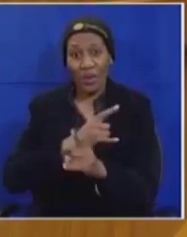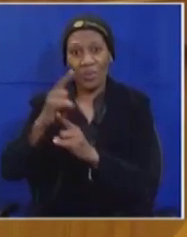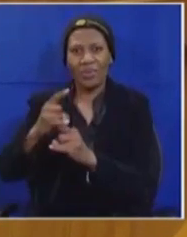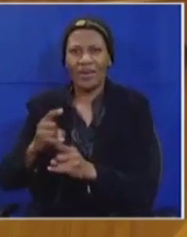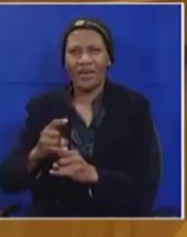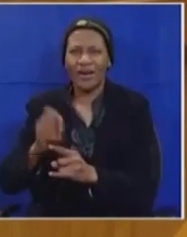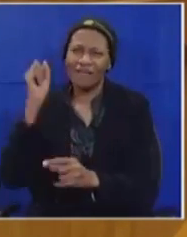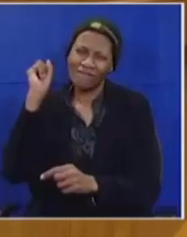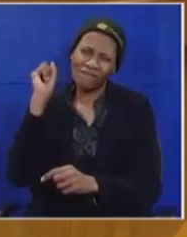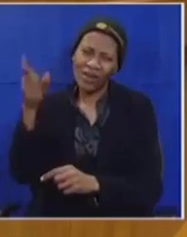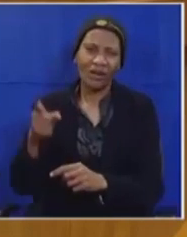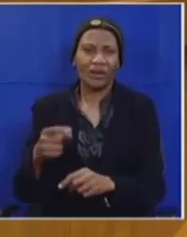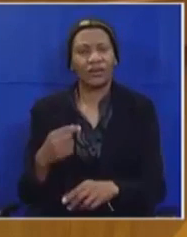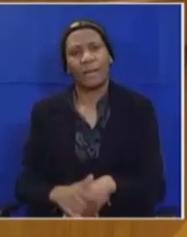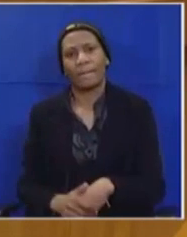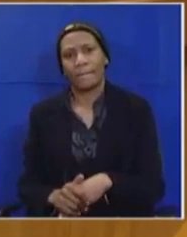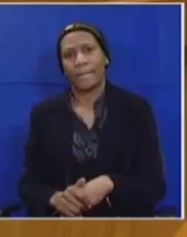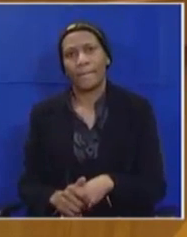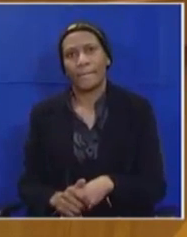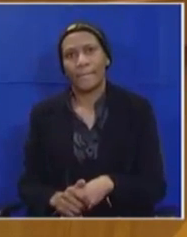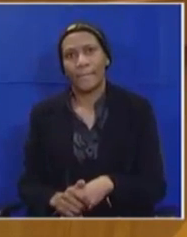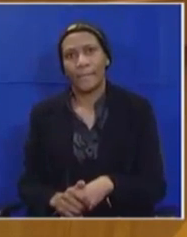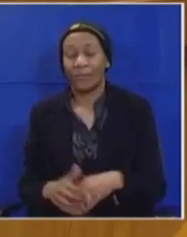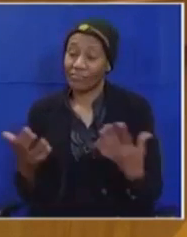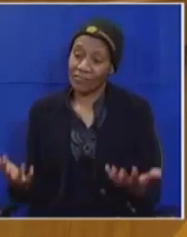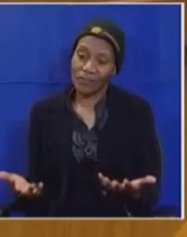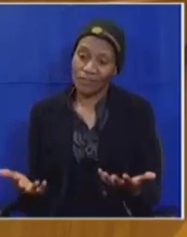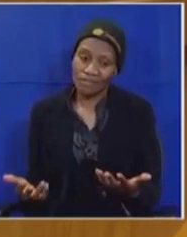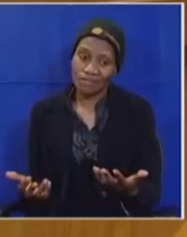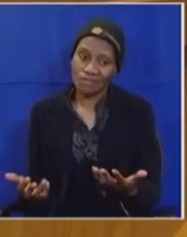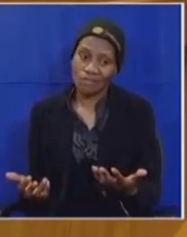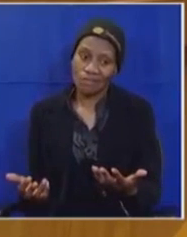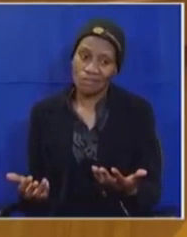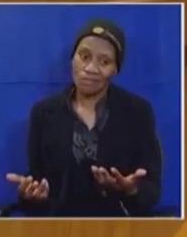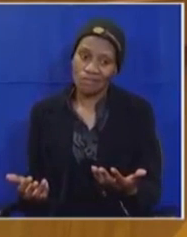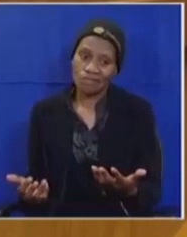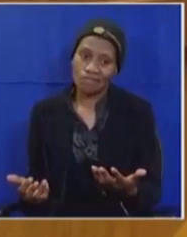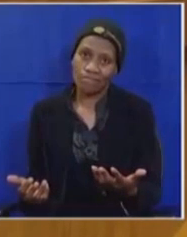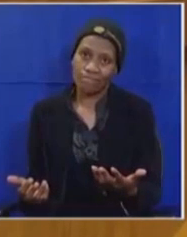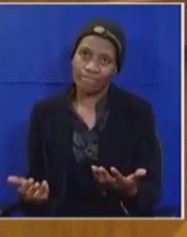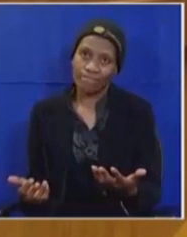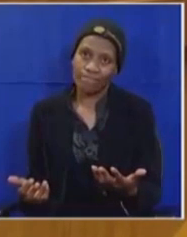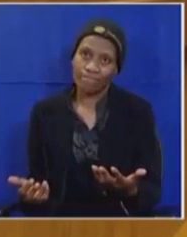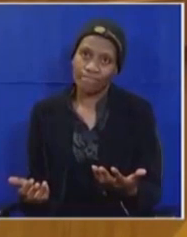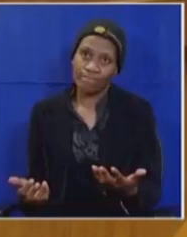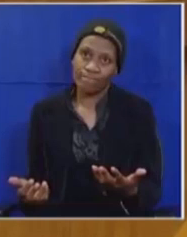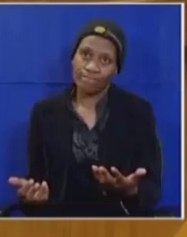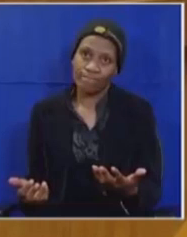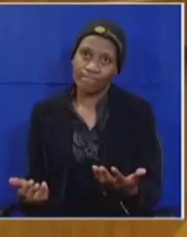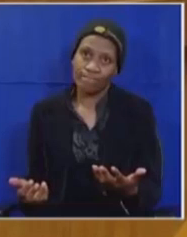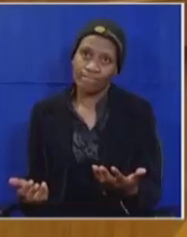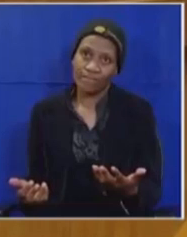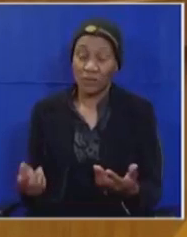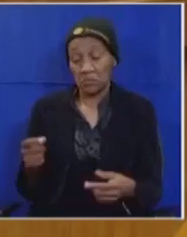seek. Now, what would it cost us? It would cost us easily more